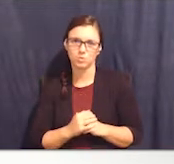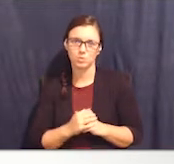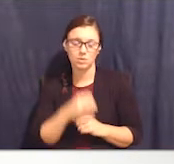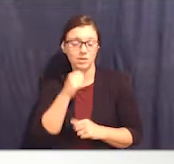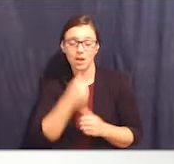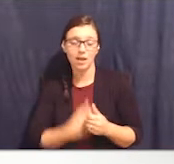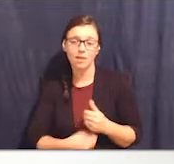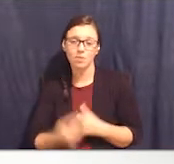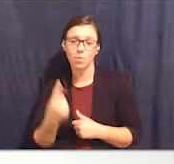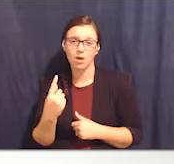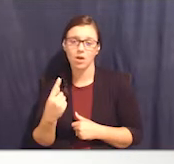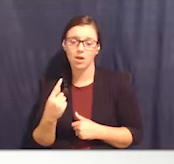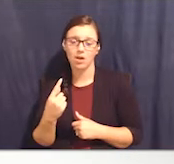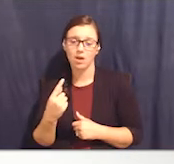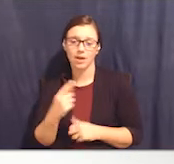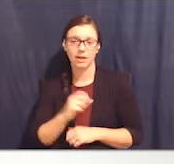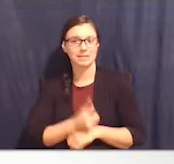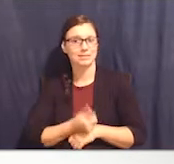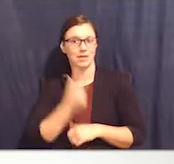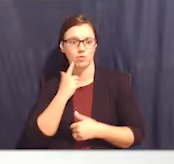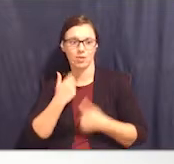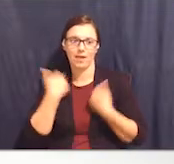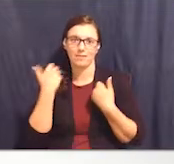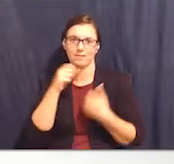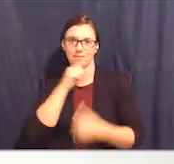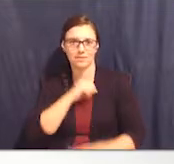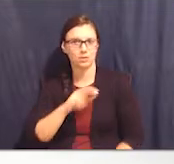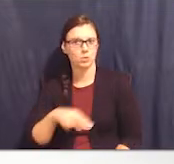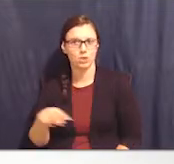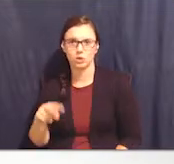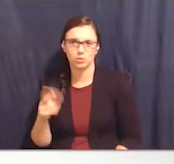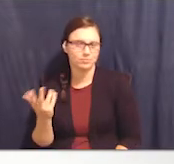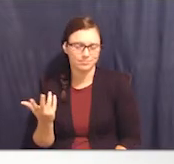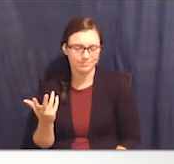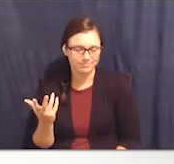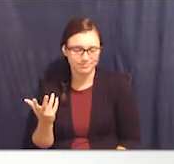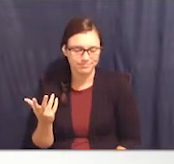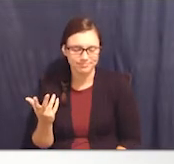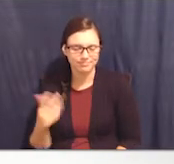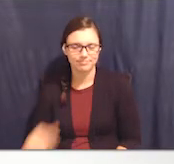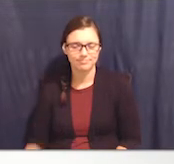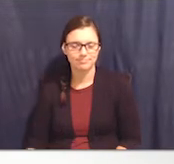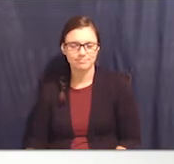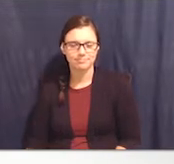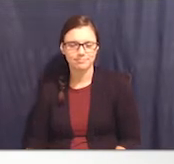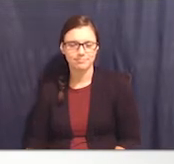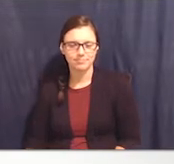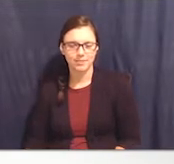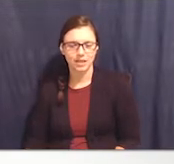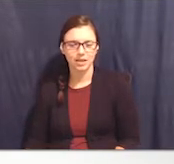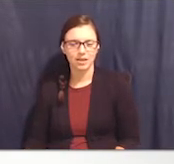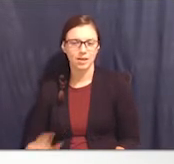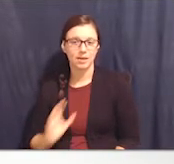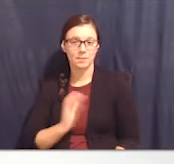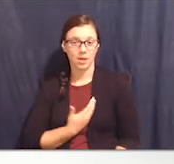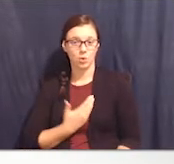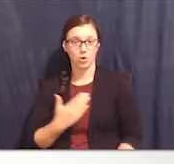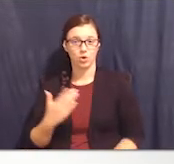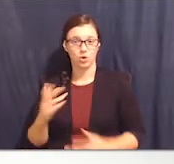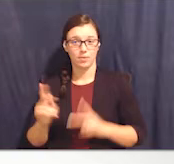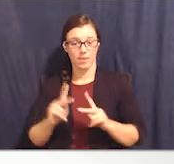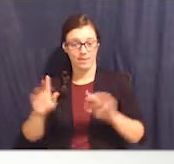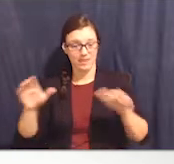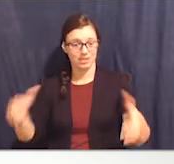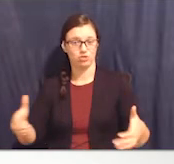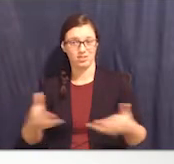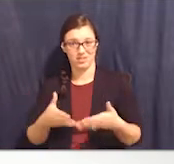students attending the approved FPCTP. There is no application. The program sends in a spreadsheet of who the students